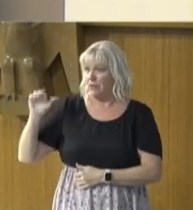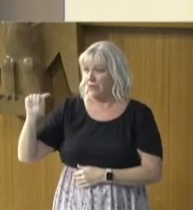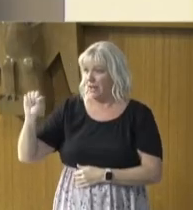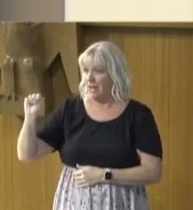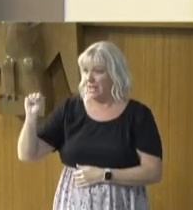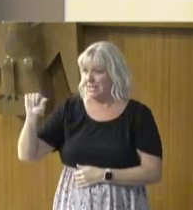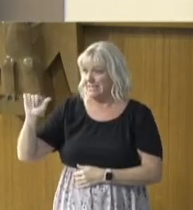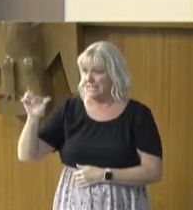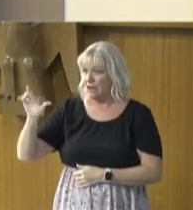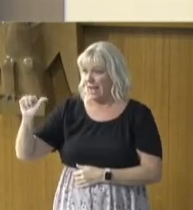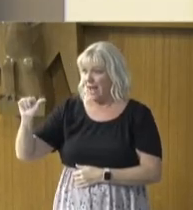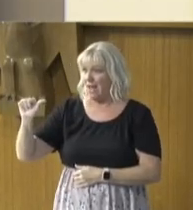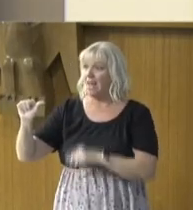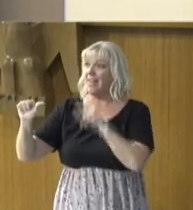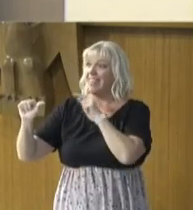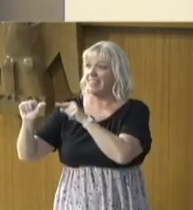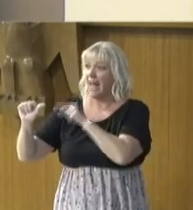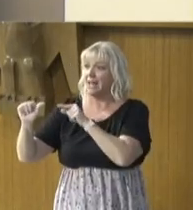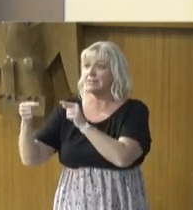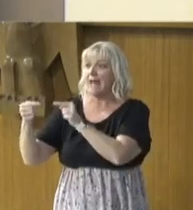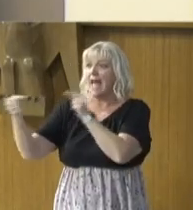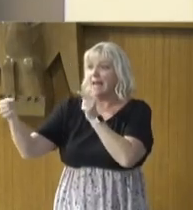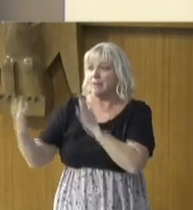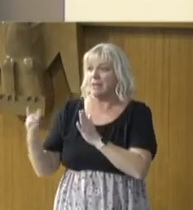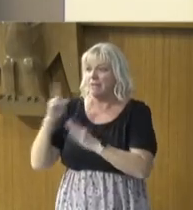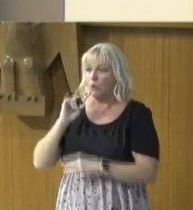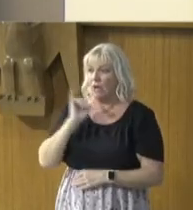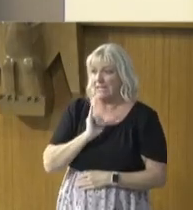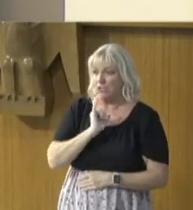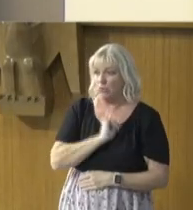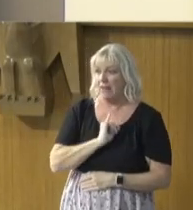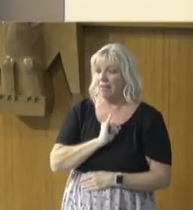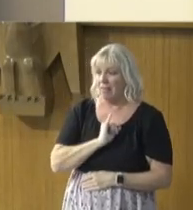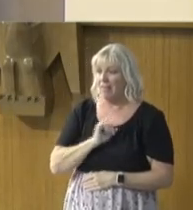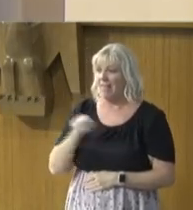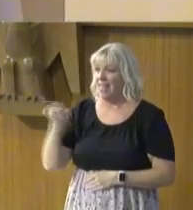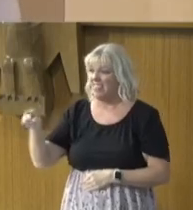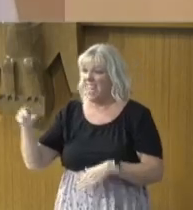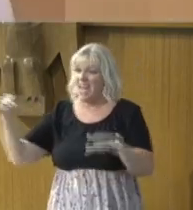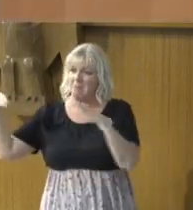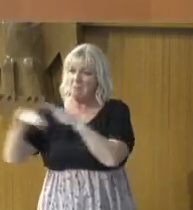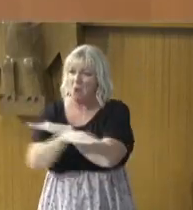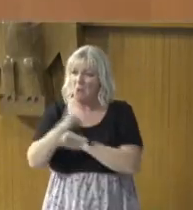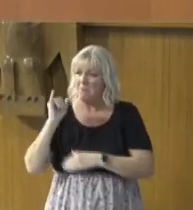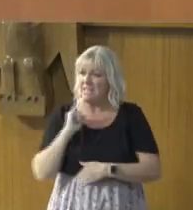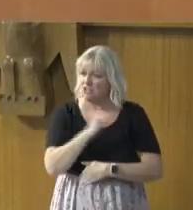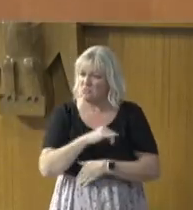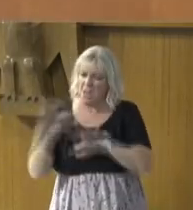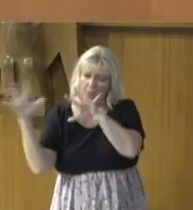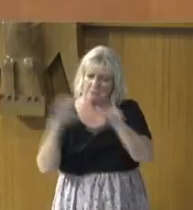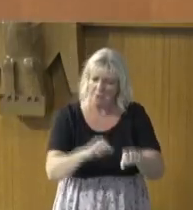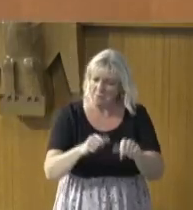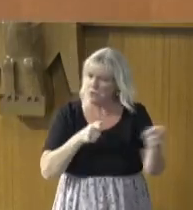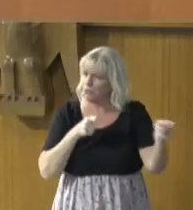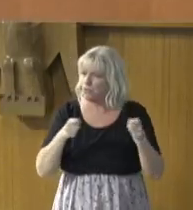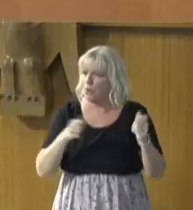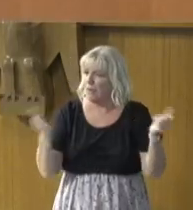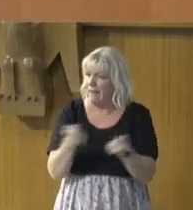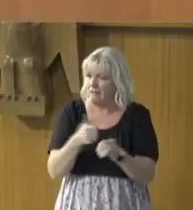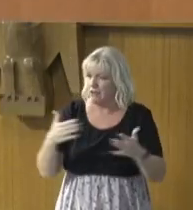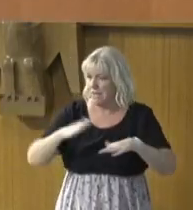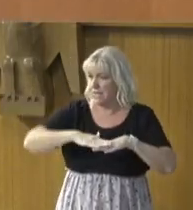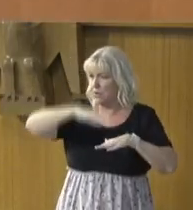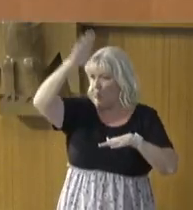was Israel's enemy. Assyria invaded Israel, overthrew them, and took control of everything north of Jerusalem.